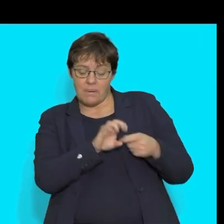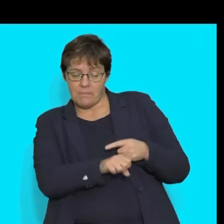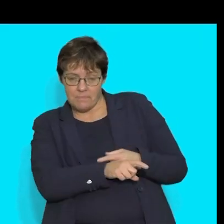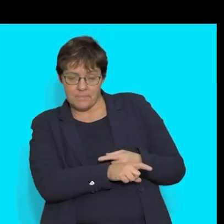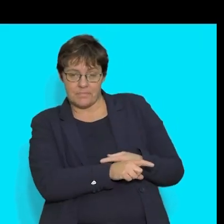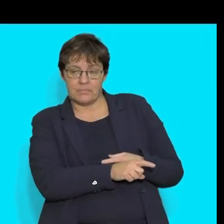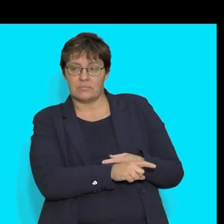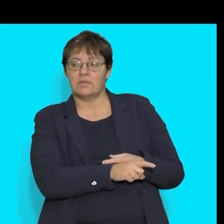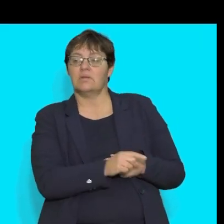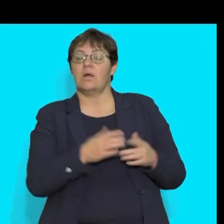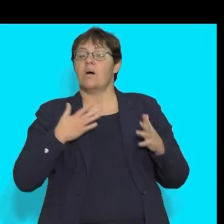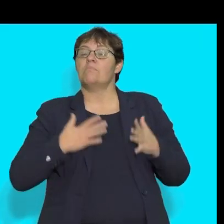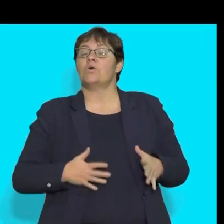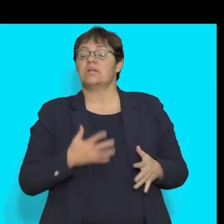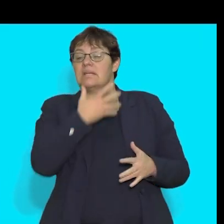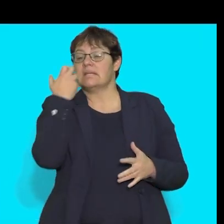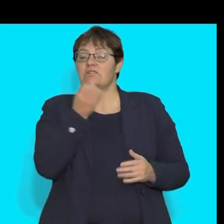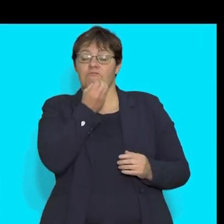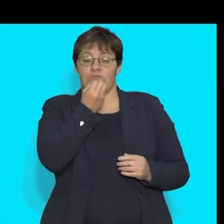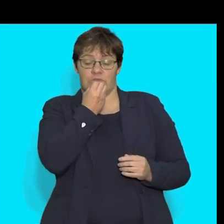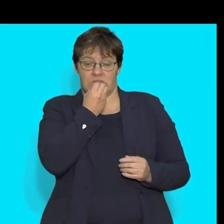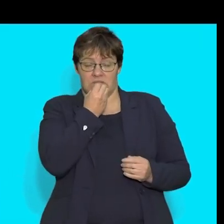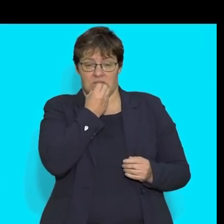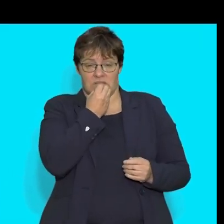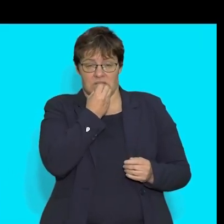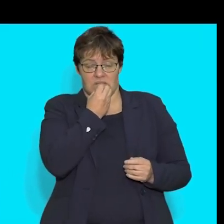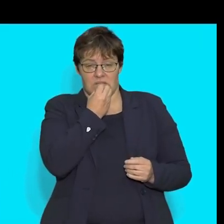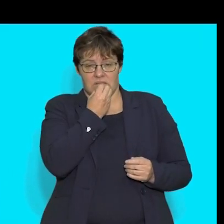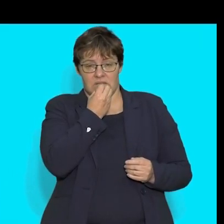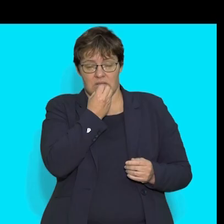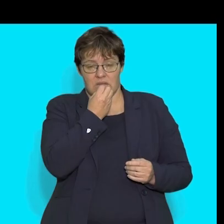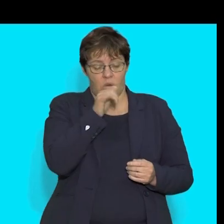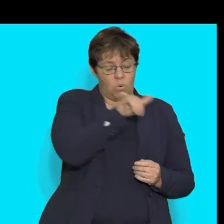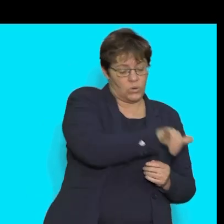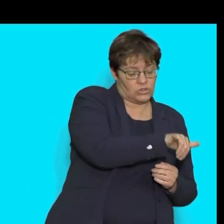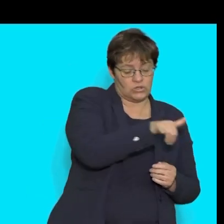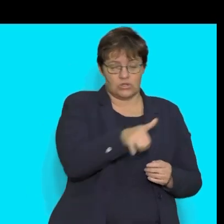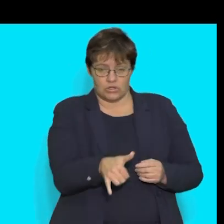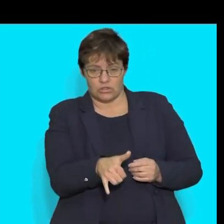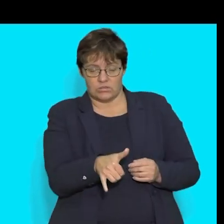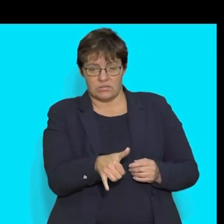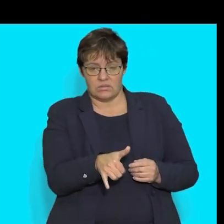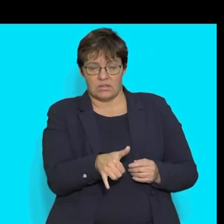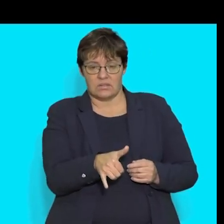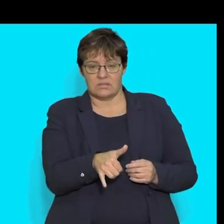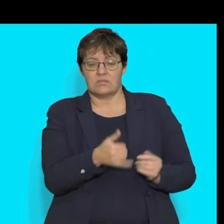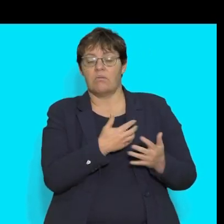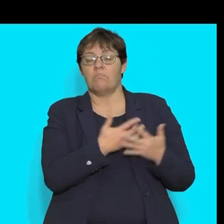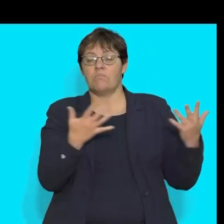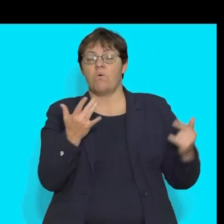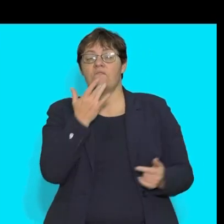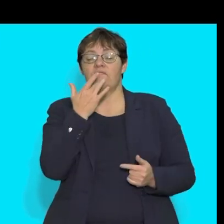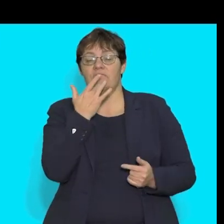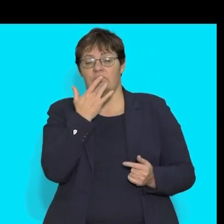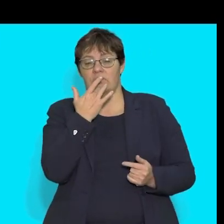that detects the body heat of its prey, which mice would probably have the